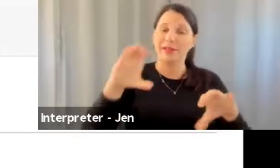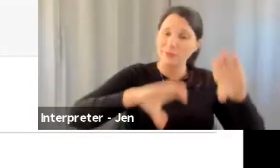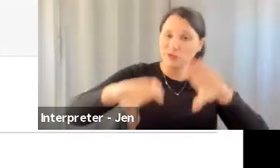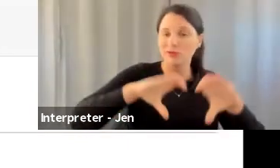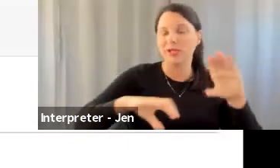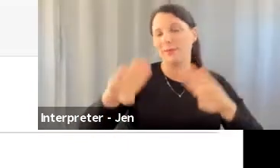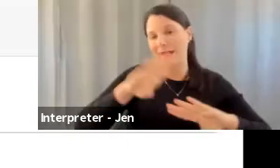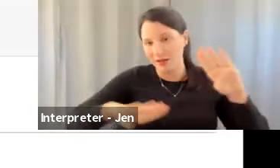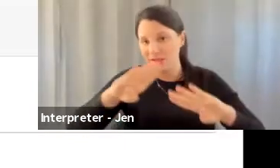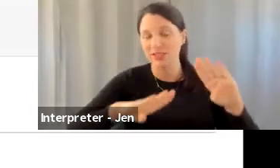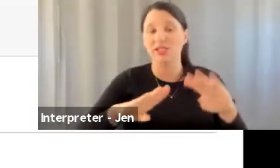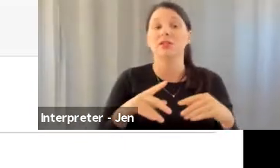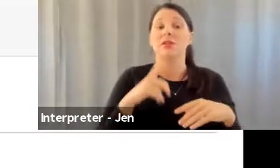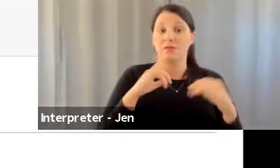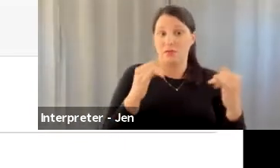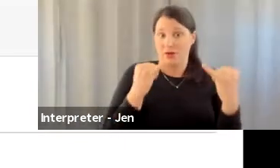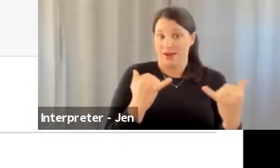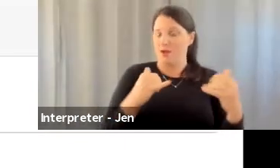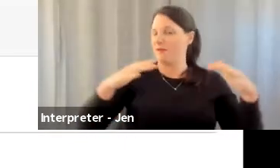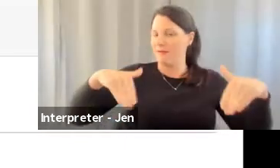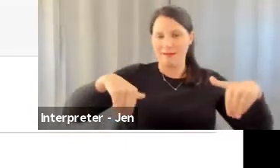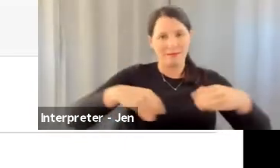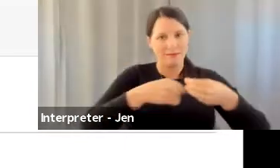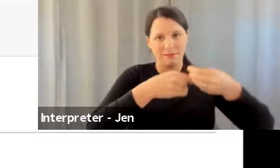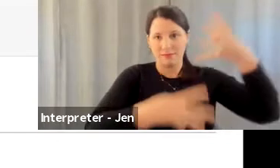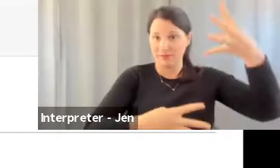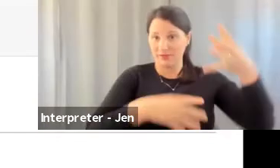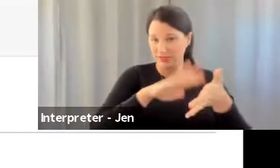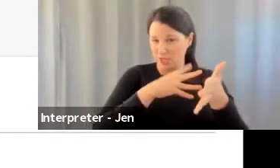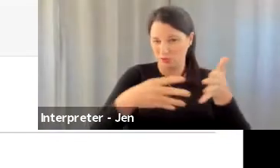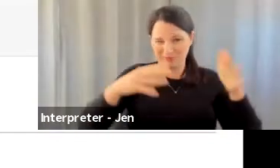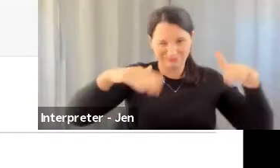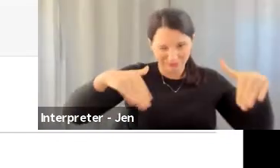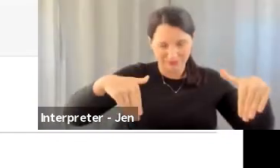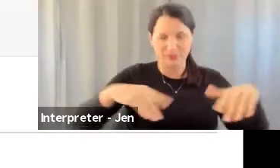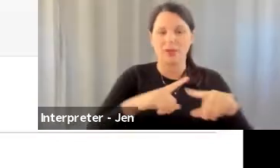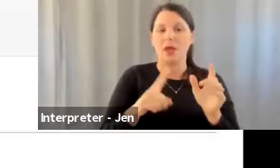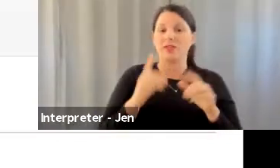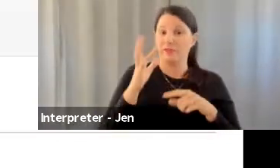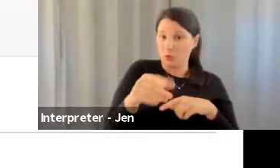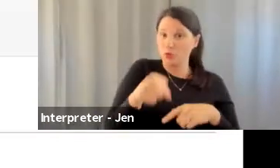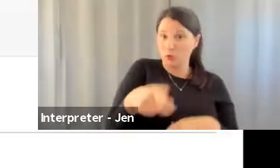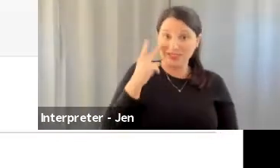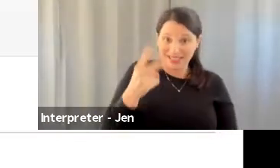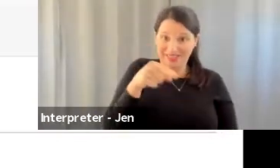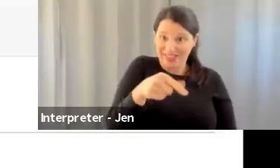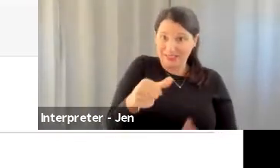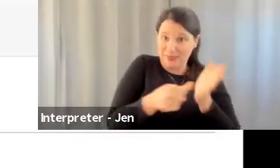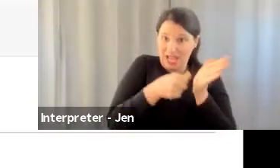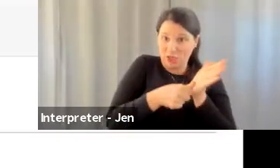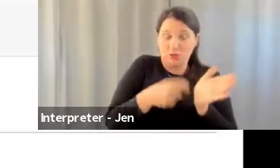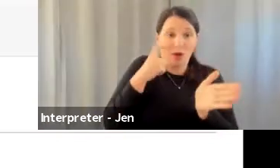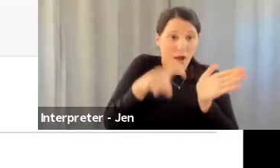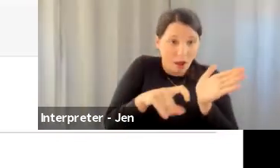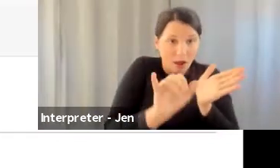Right now, we haven't uploaded the schedules, but essentially what you will see in the future on this page is accounting. And then